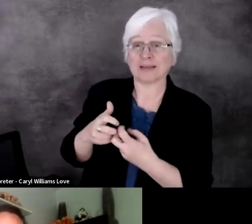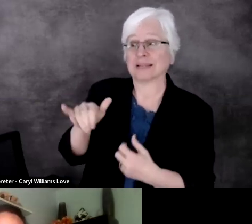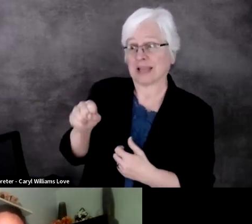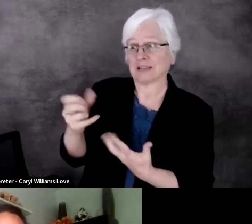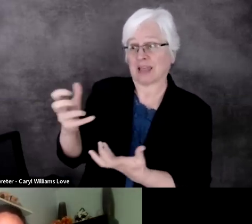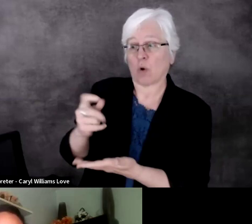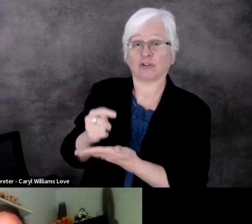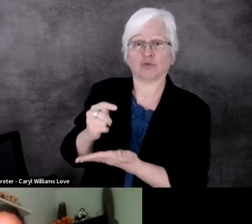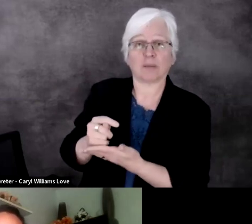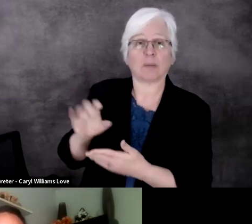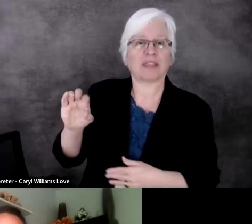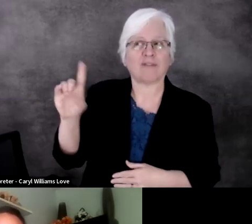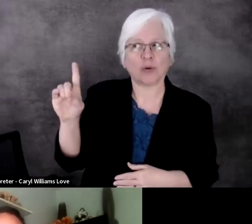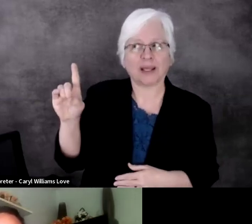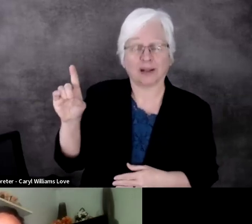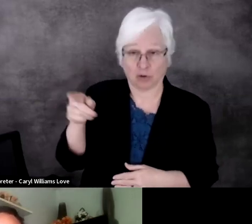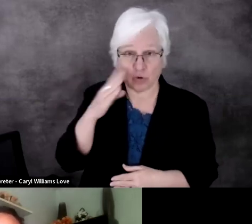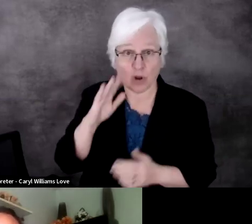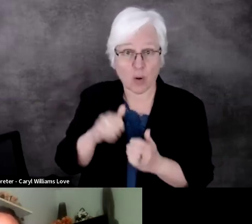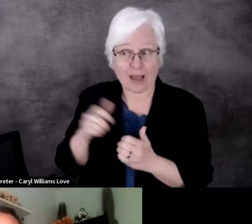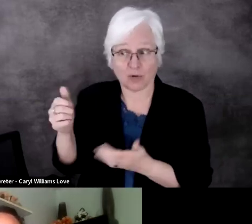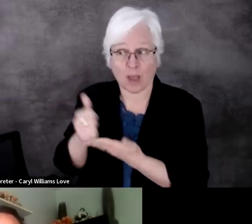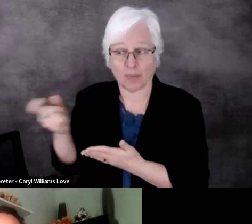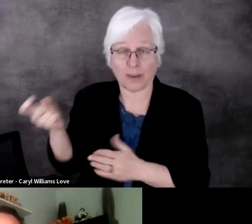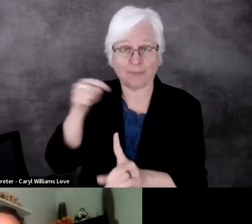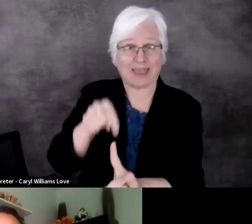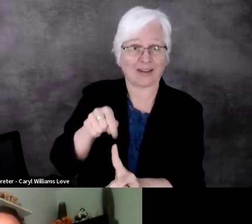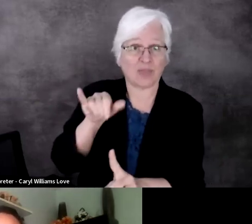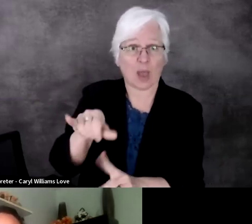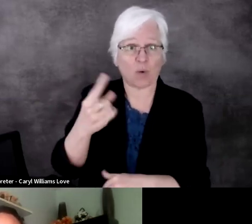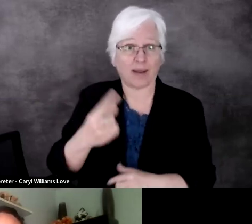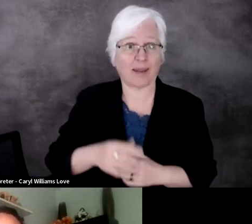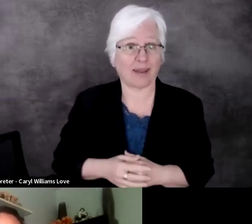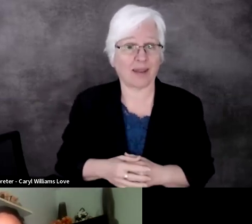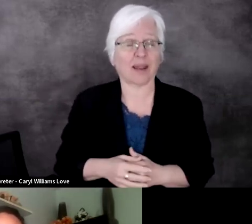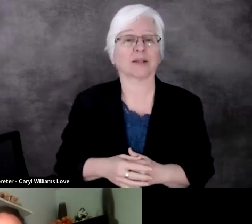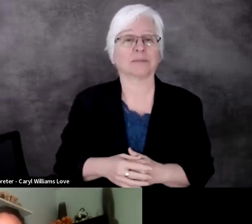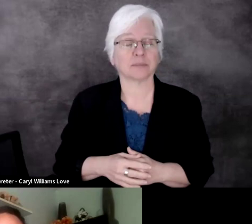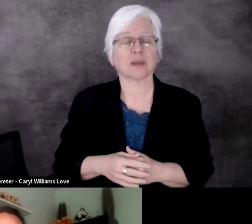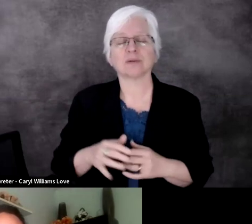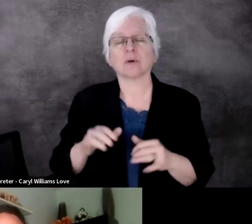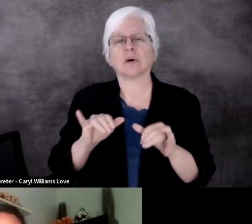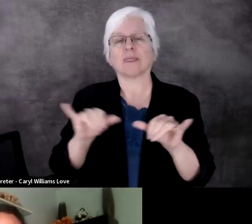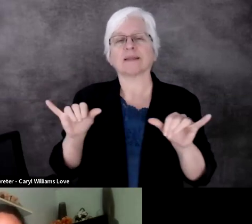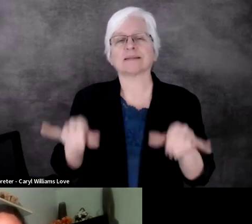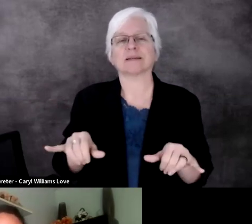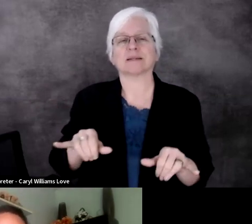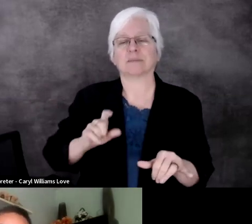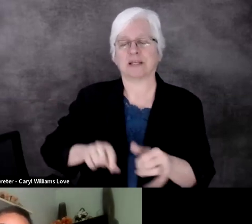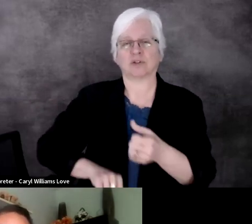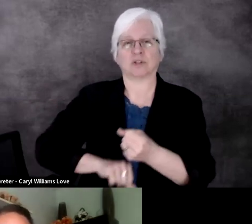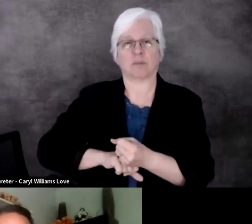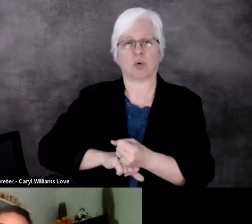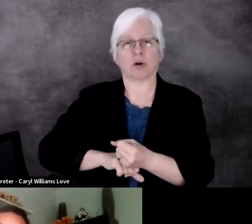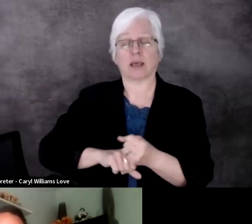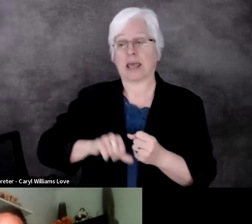do you know how to help that person get there? And so I think it's having a system that not only supports somebody if